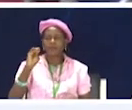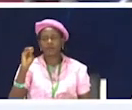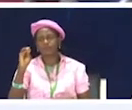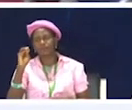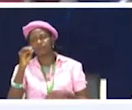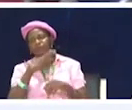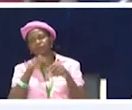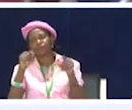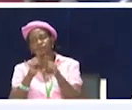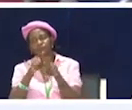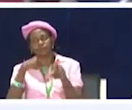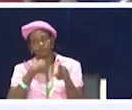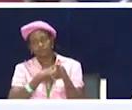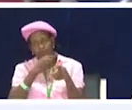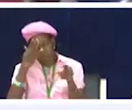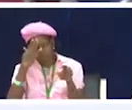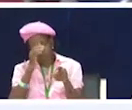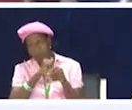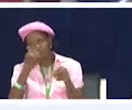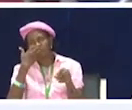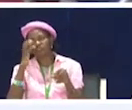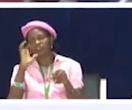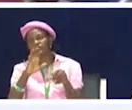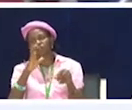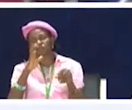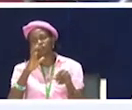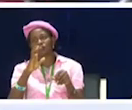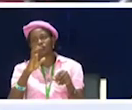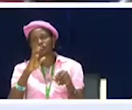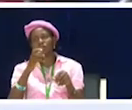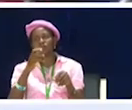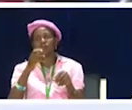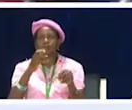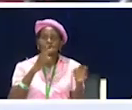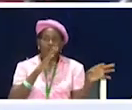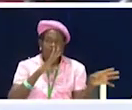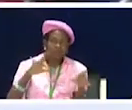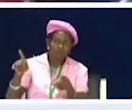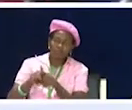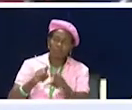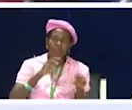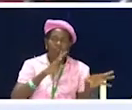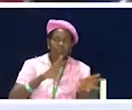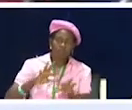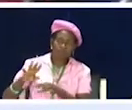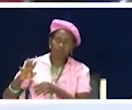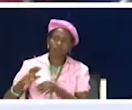And as you know, a curse flows like a river downhill.